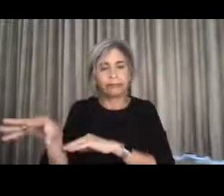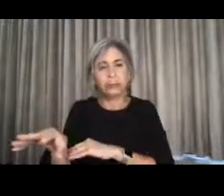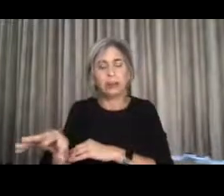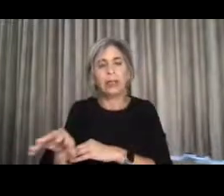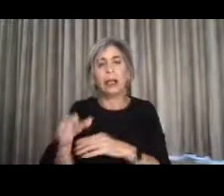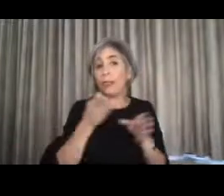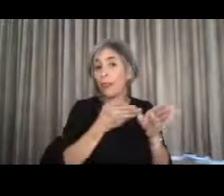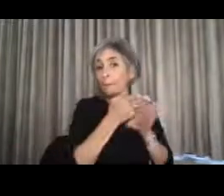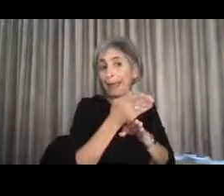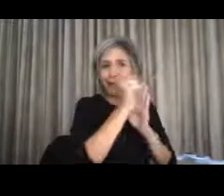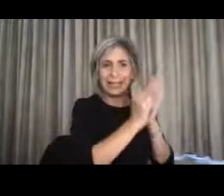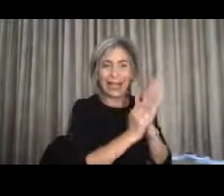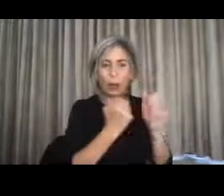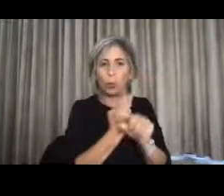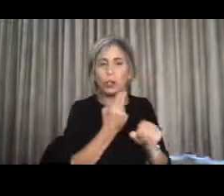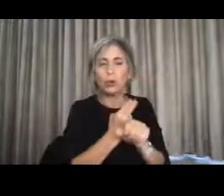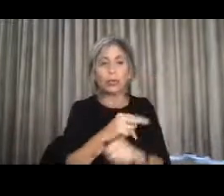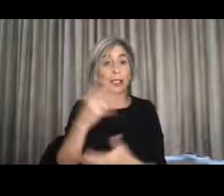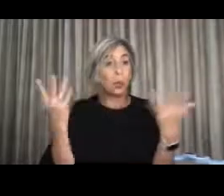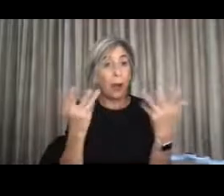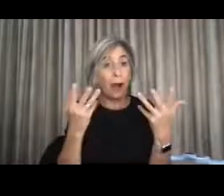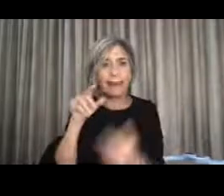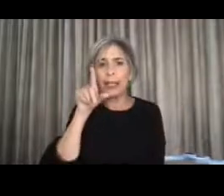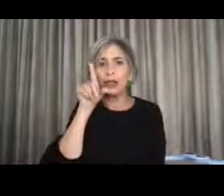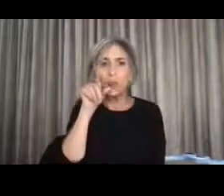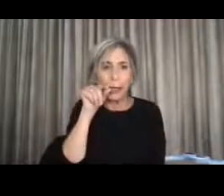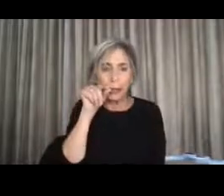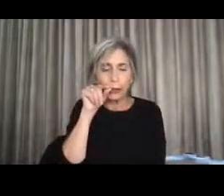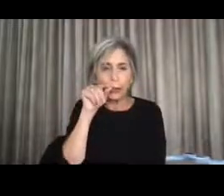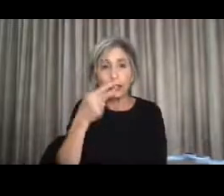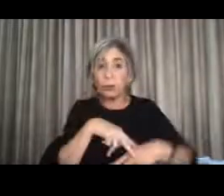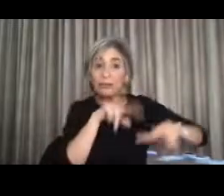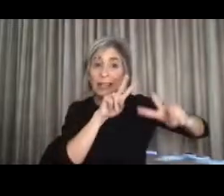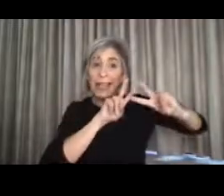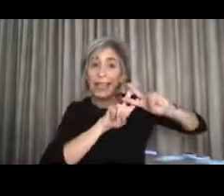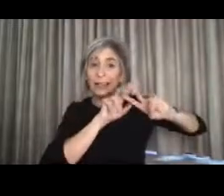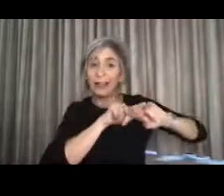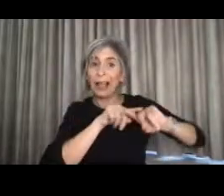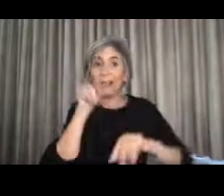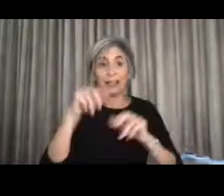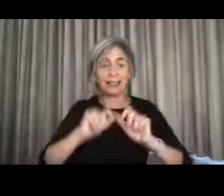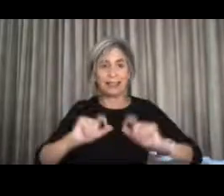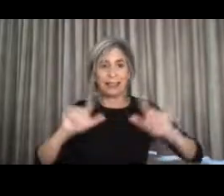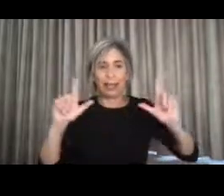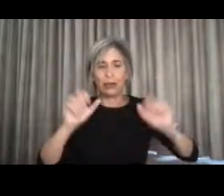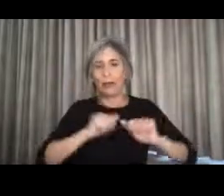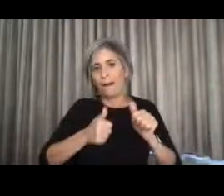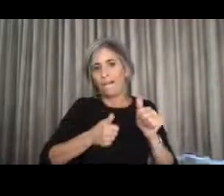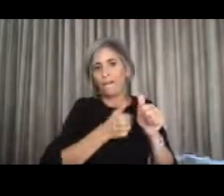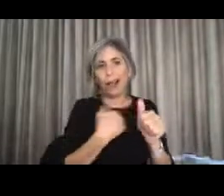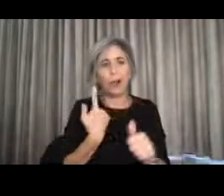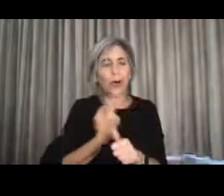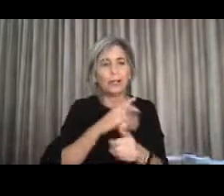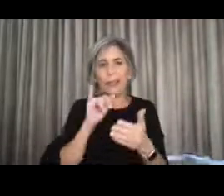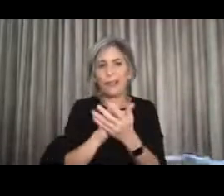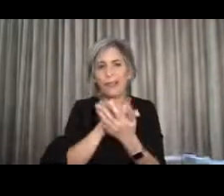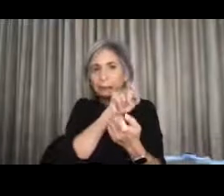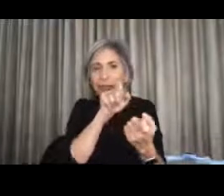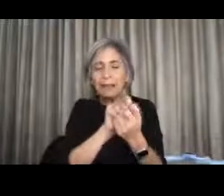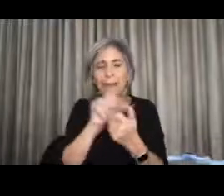during an emergency is on Twitter. You'll see the handles on the slide where you can follow us on those specific social